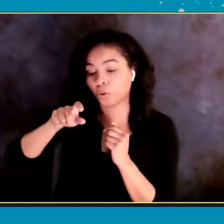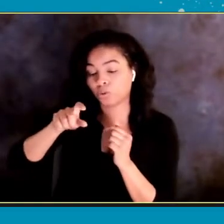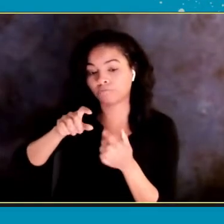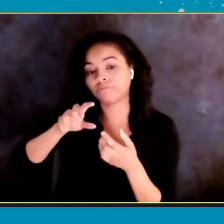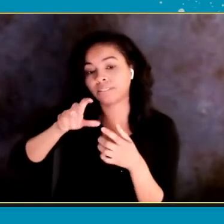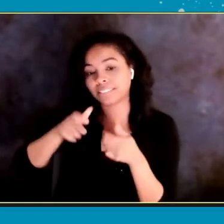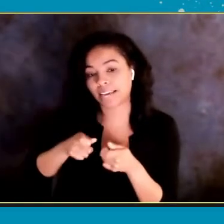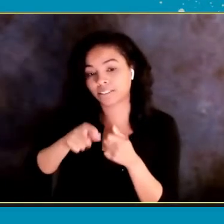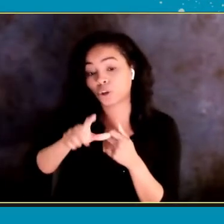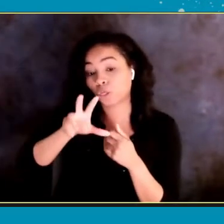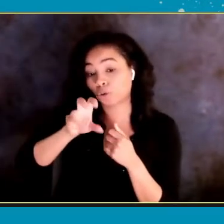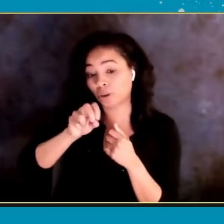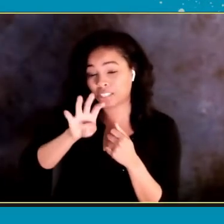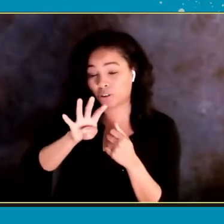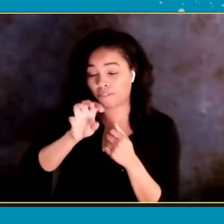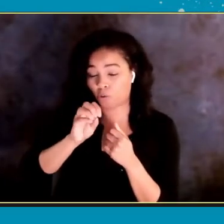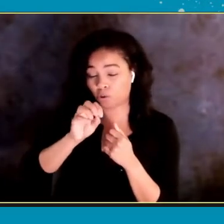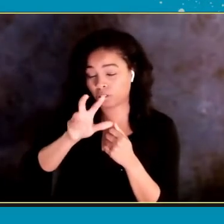30403.